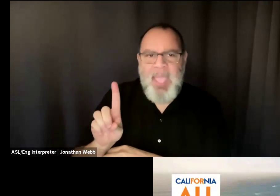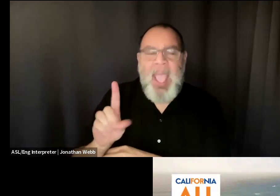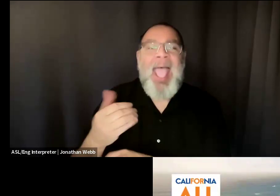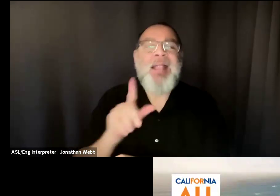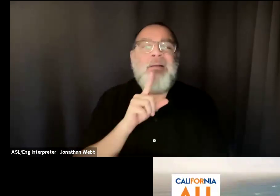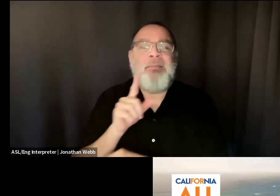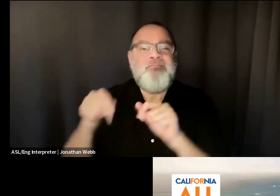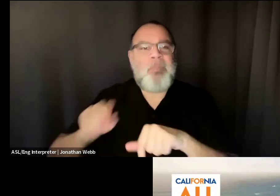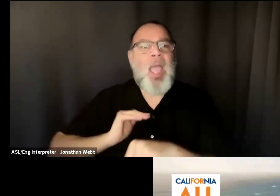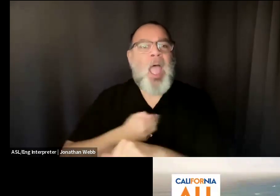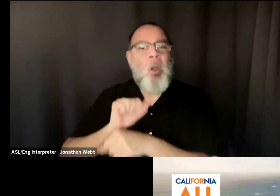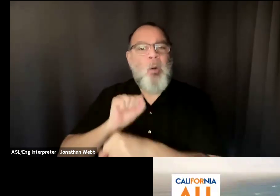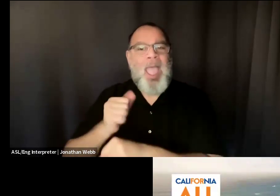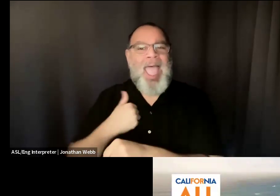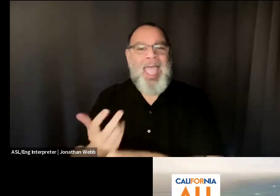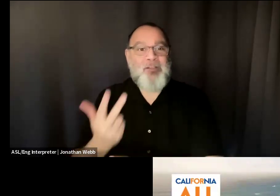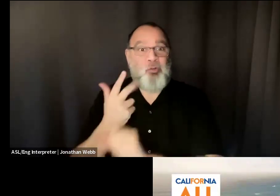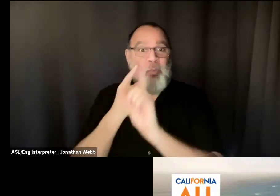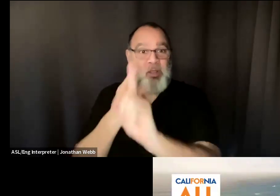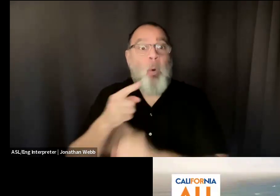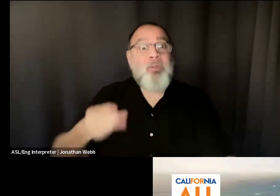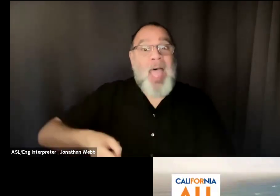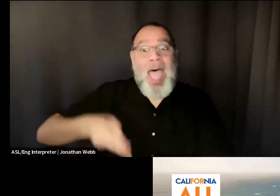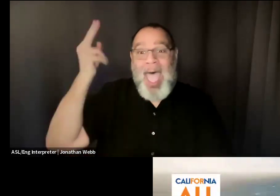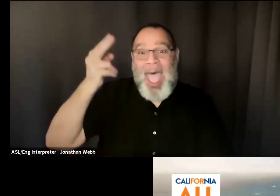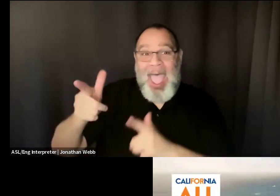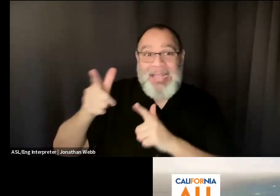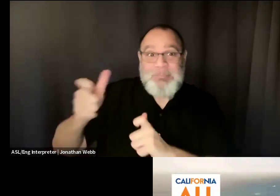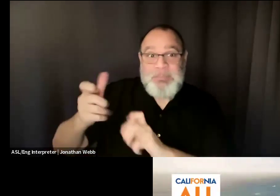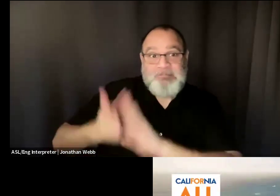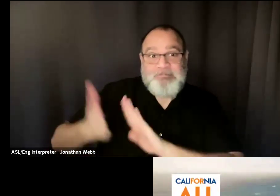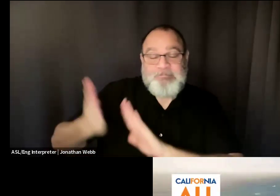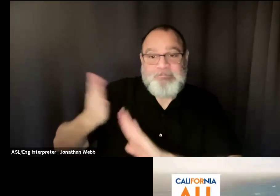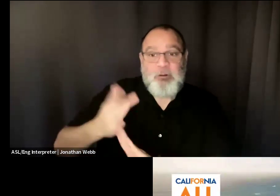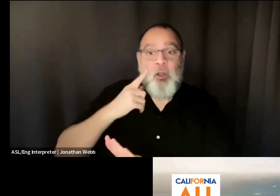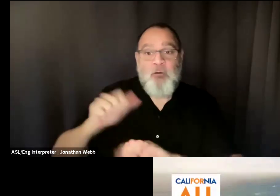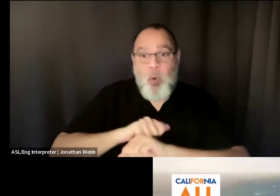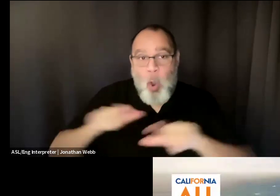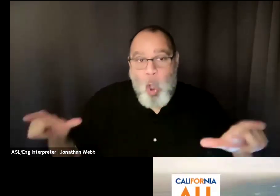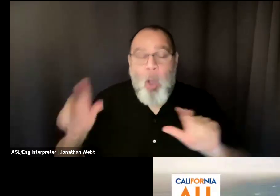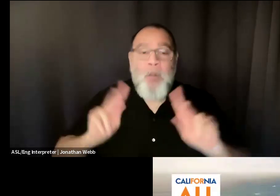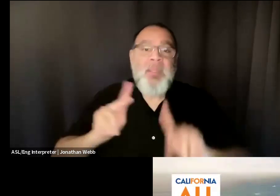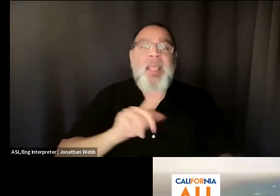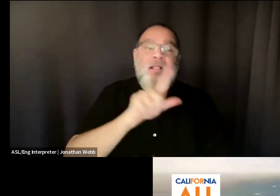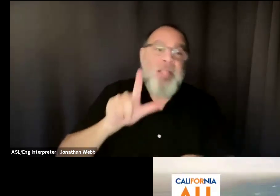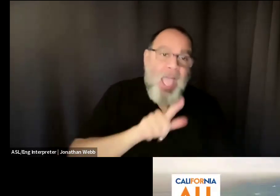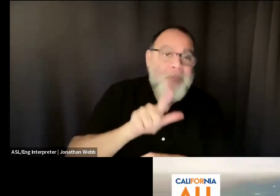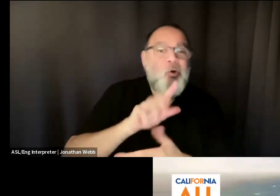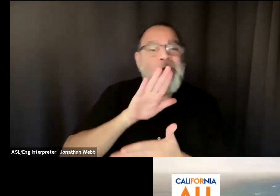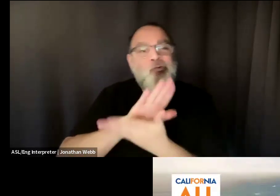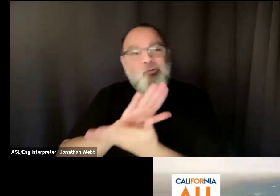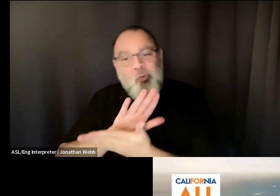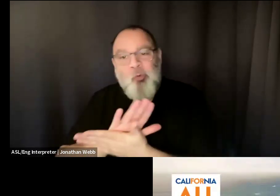and that's high performance broadband for all residents at home, schools, libraries, and businesses.